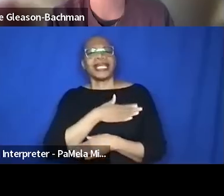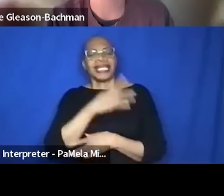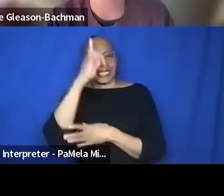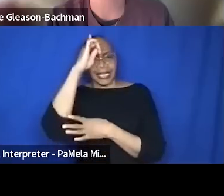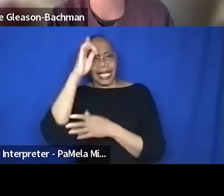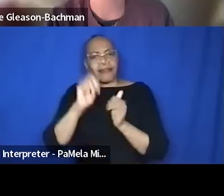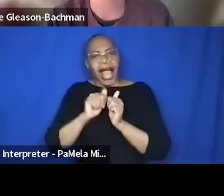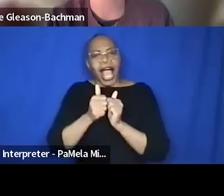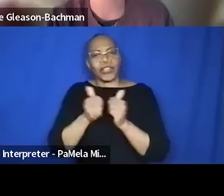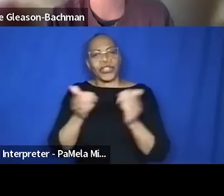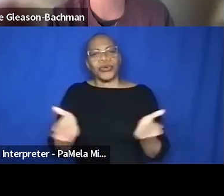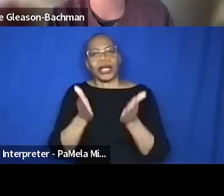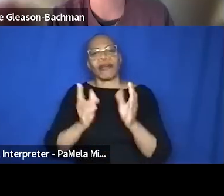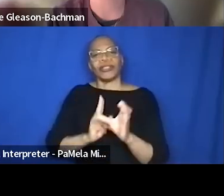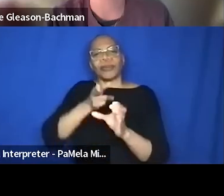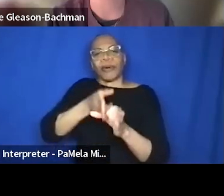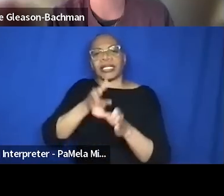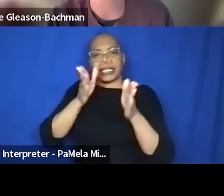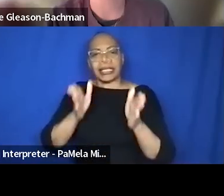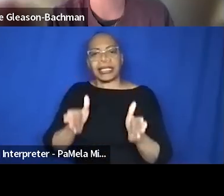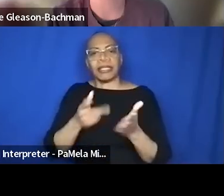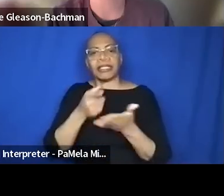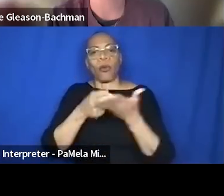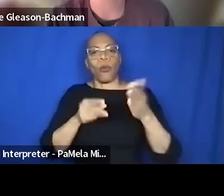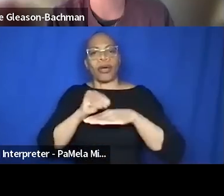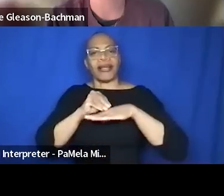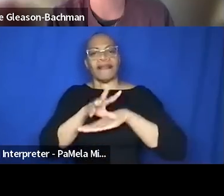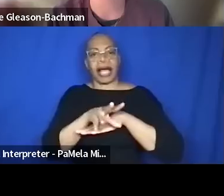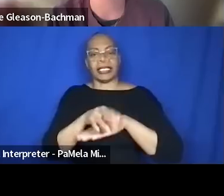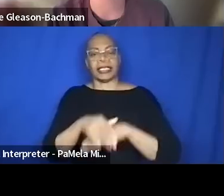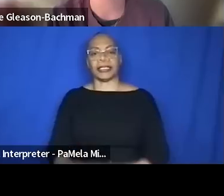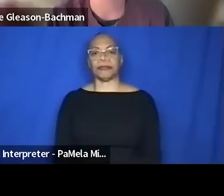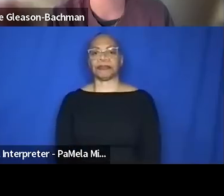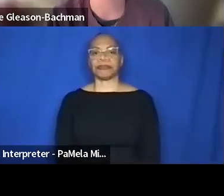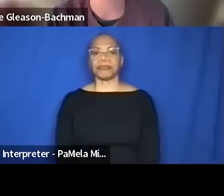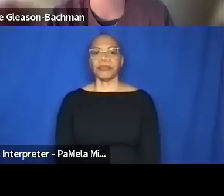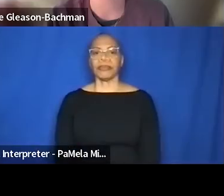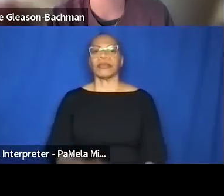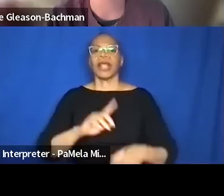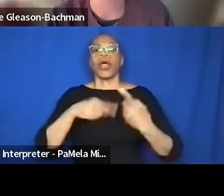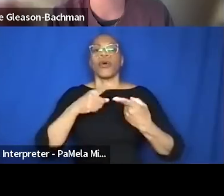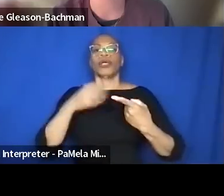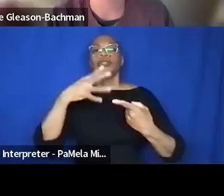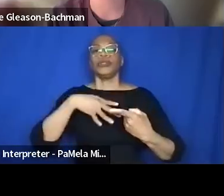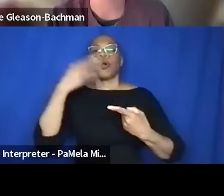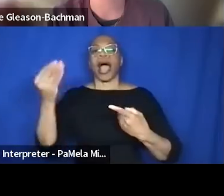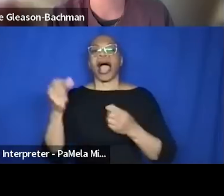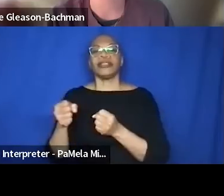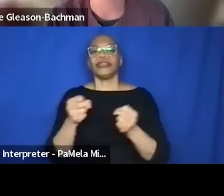you encourage them, and what advice would you give? When you go out on the streets, you run into some of the most